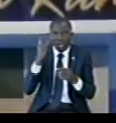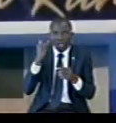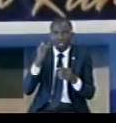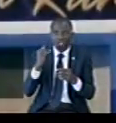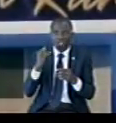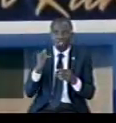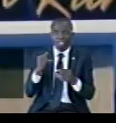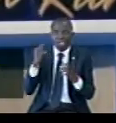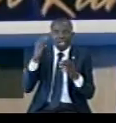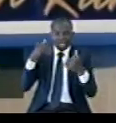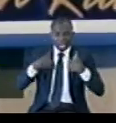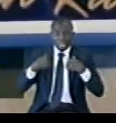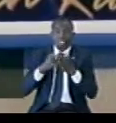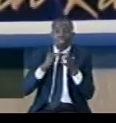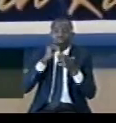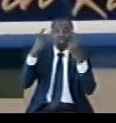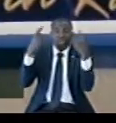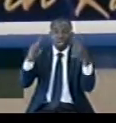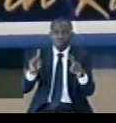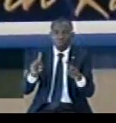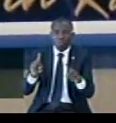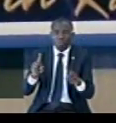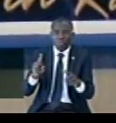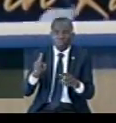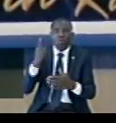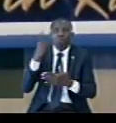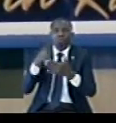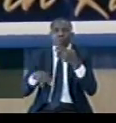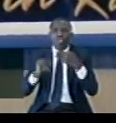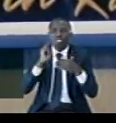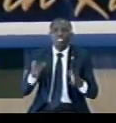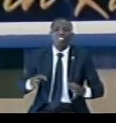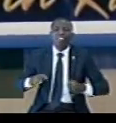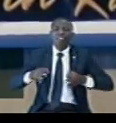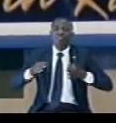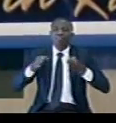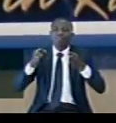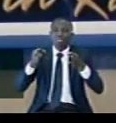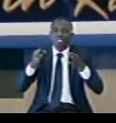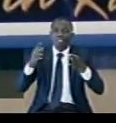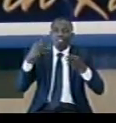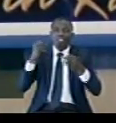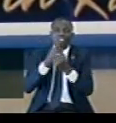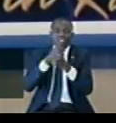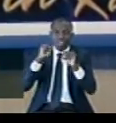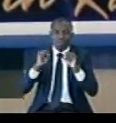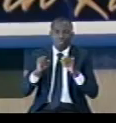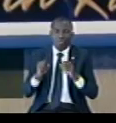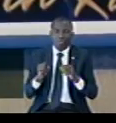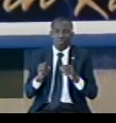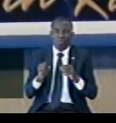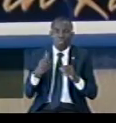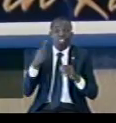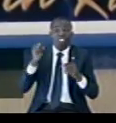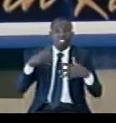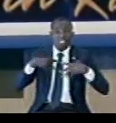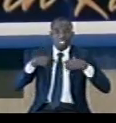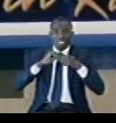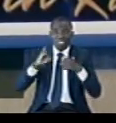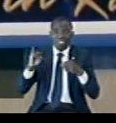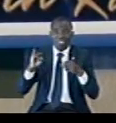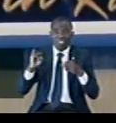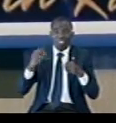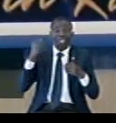not happened? What is delaying the salvation, the healing,